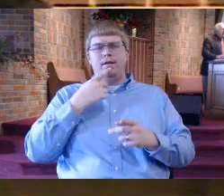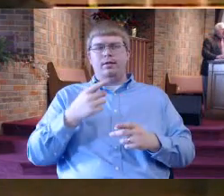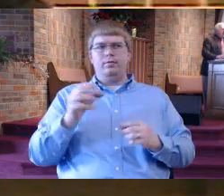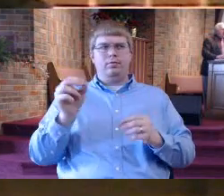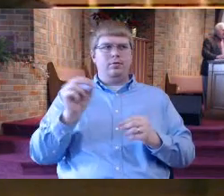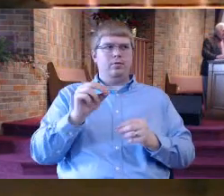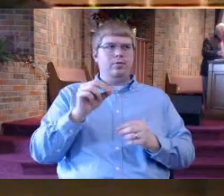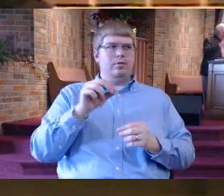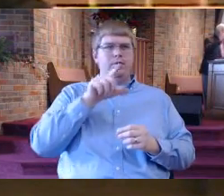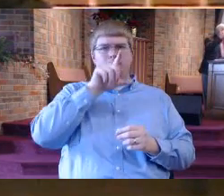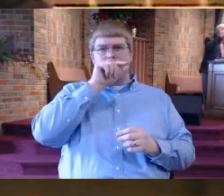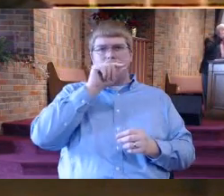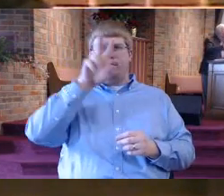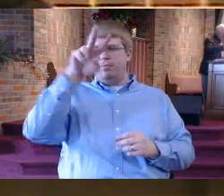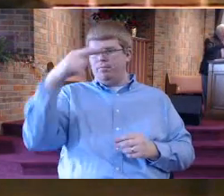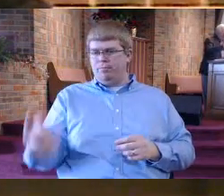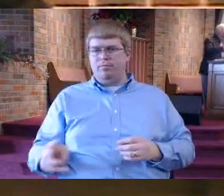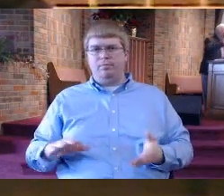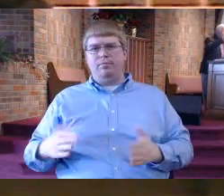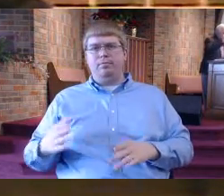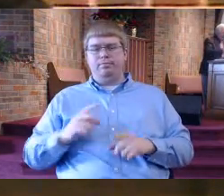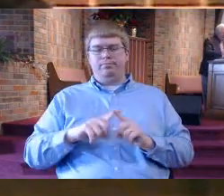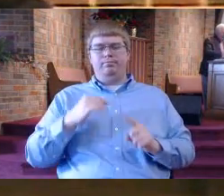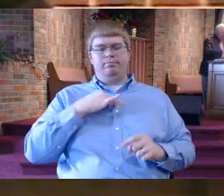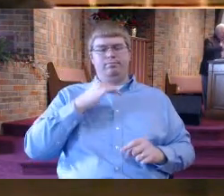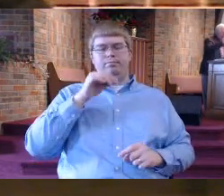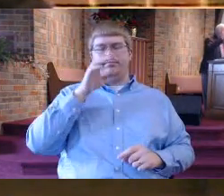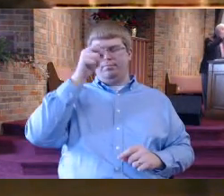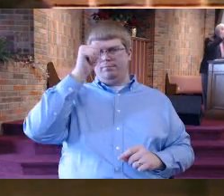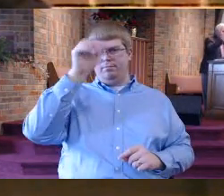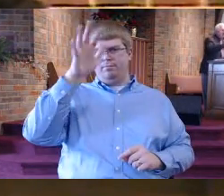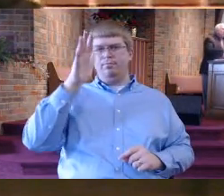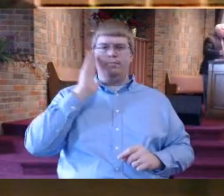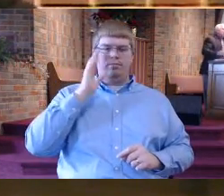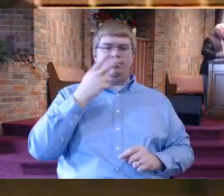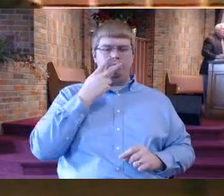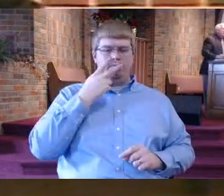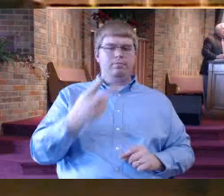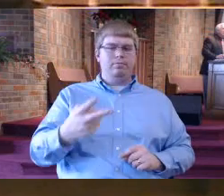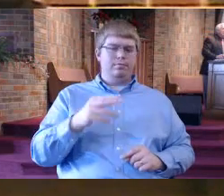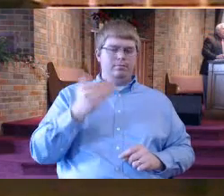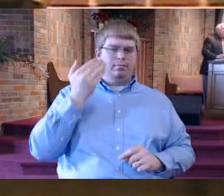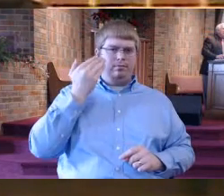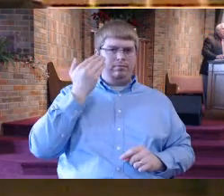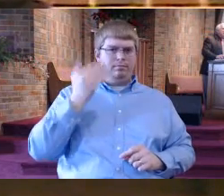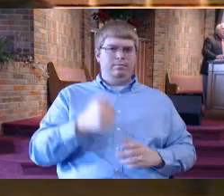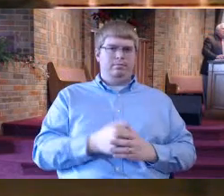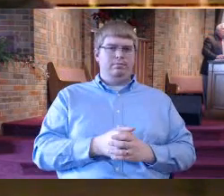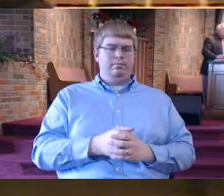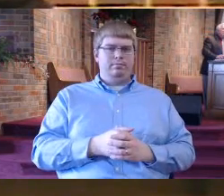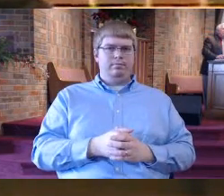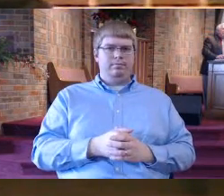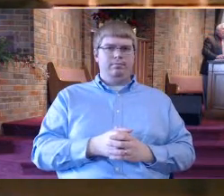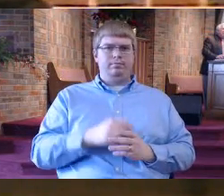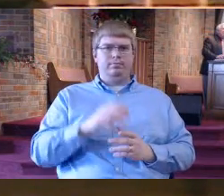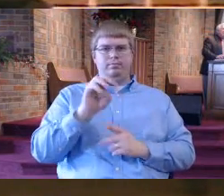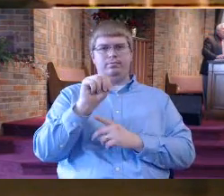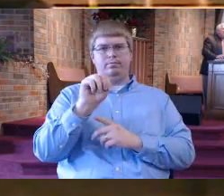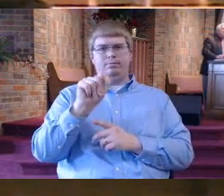the ground except that my Father knows it. Matthew chapter 10, verse